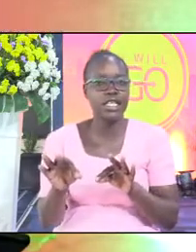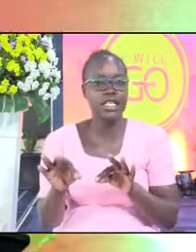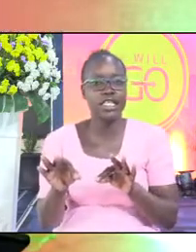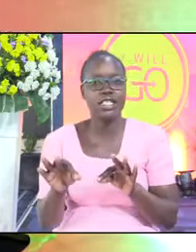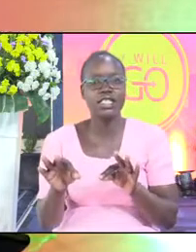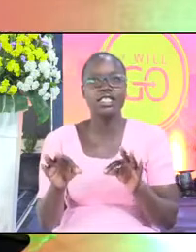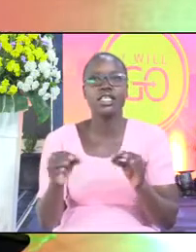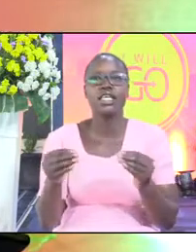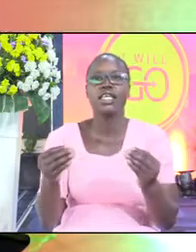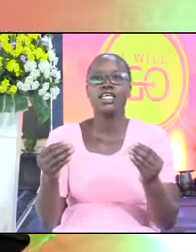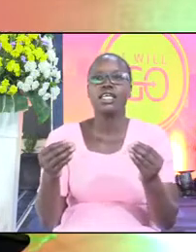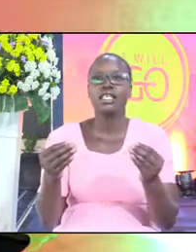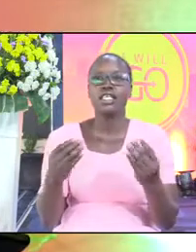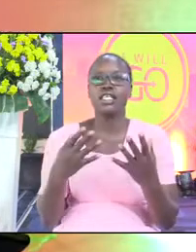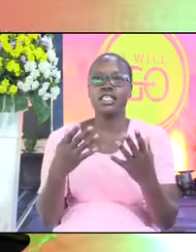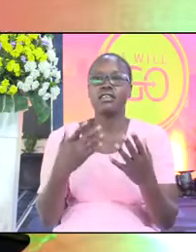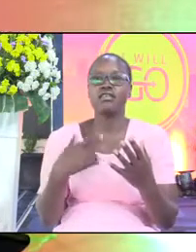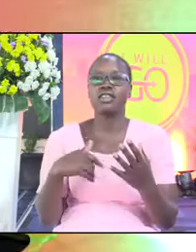measure,